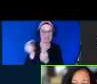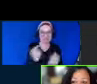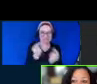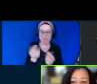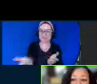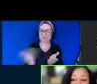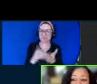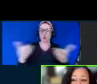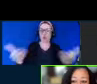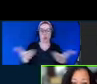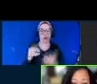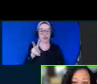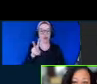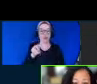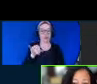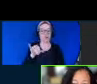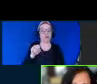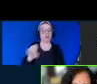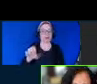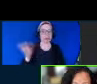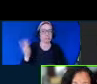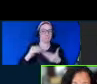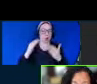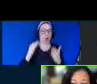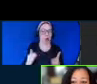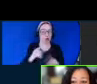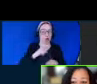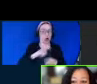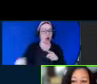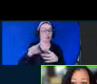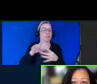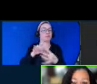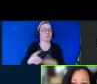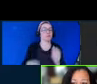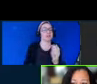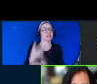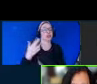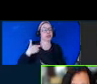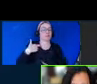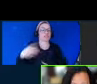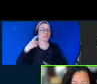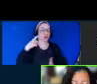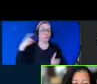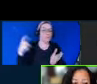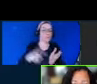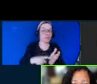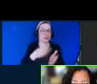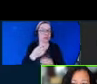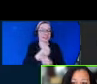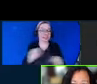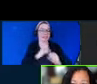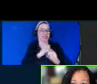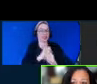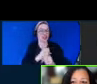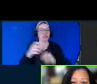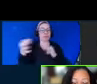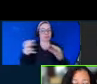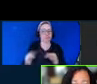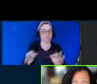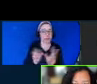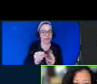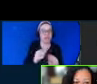Partner Call, the Spring Religious Observance Safety and Security Briefing. As shared, my name is Nicole Wood, and I do have the good privilege of